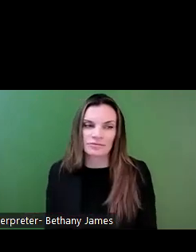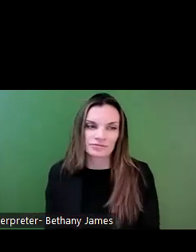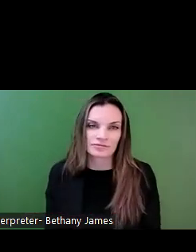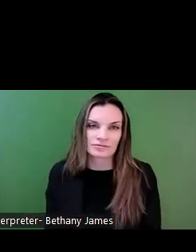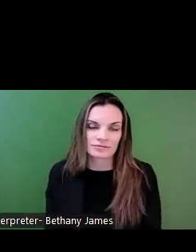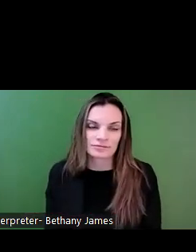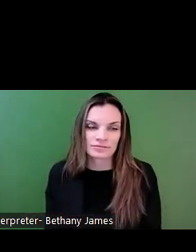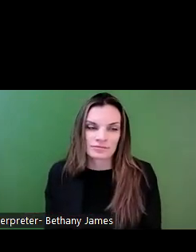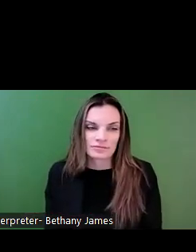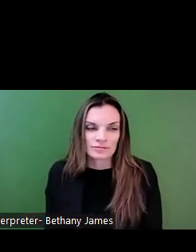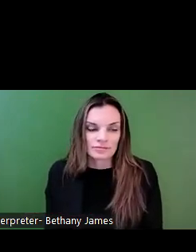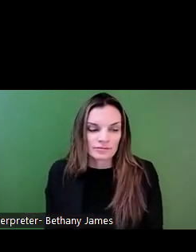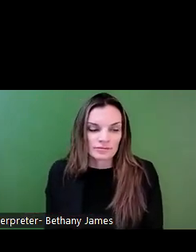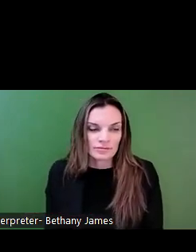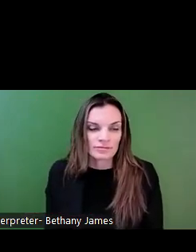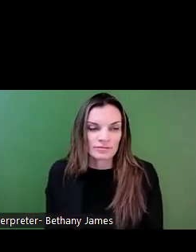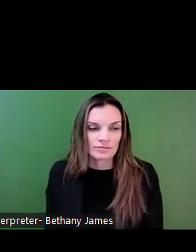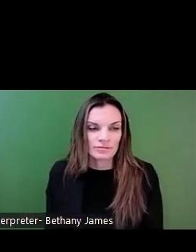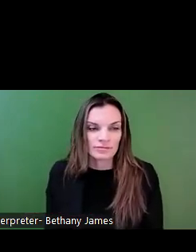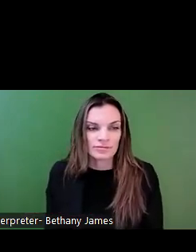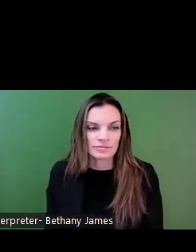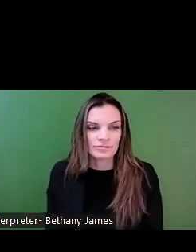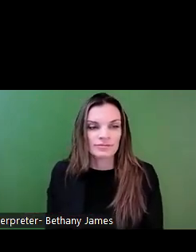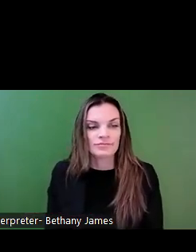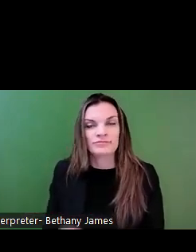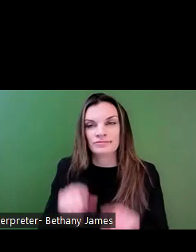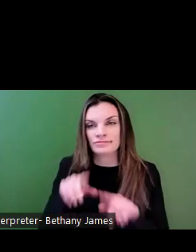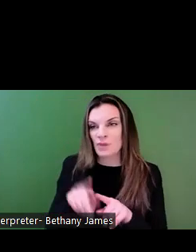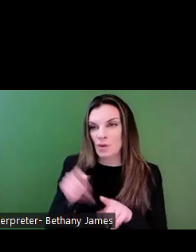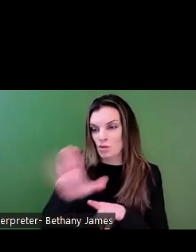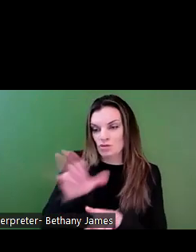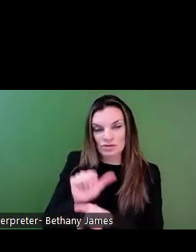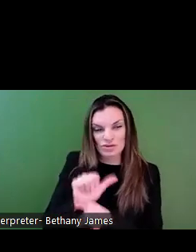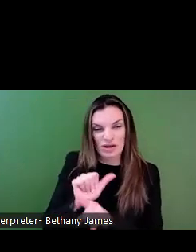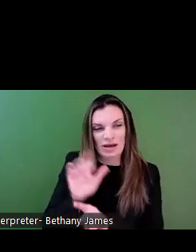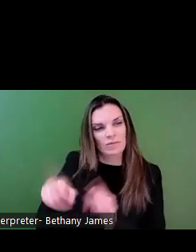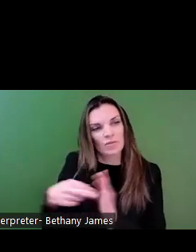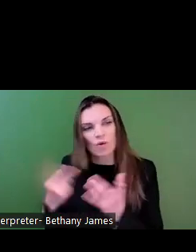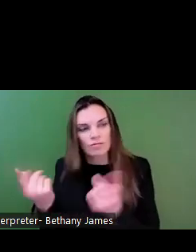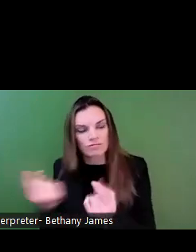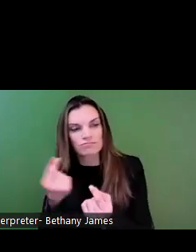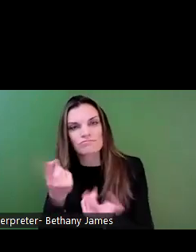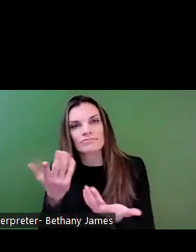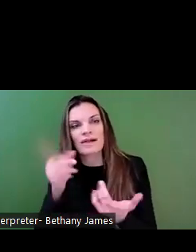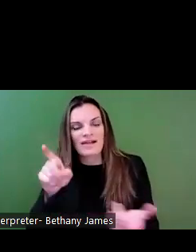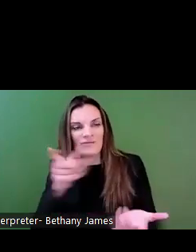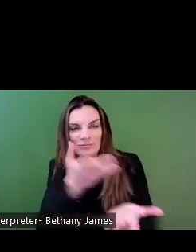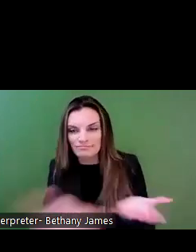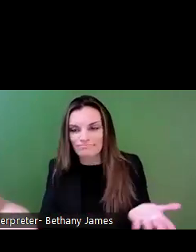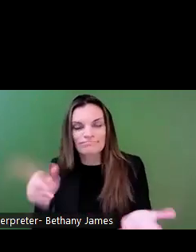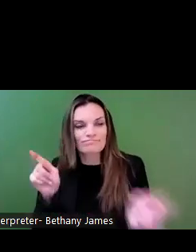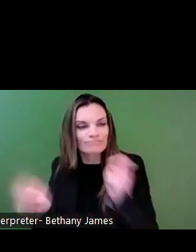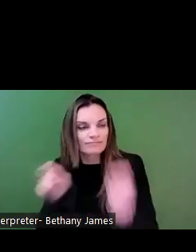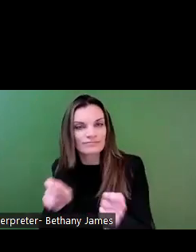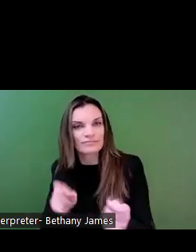Depending on the type of job and the essential functions of the position, one or more accommodations may be needed to ensure that a return to work is successful